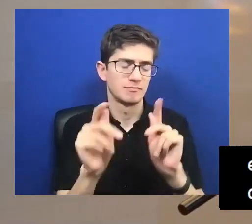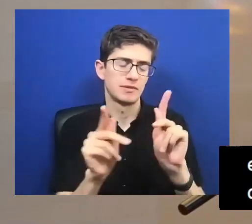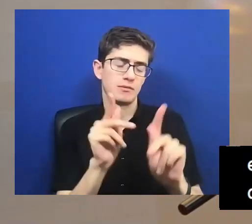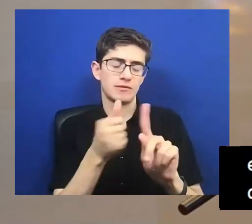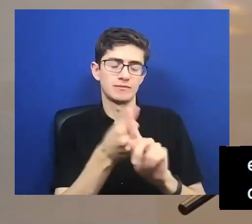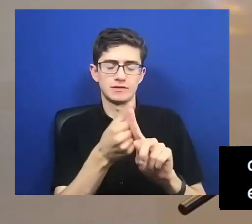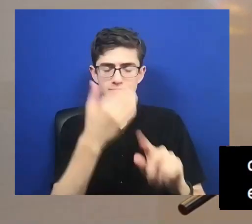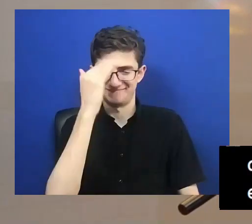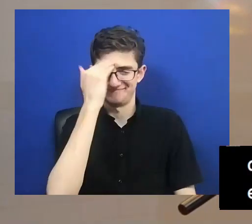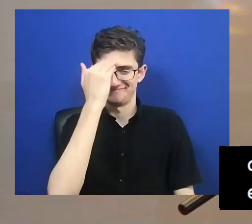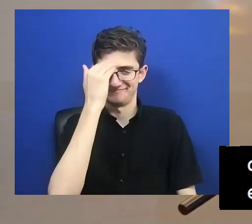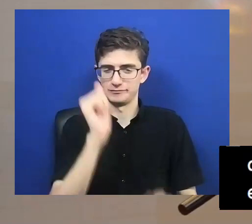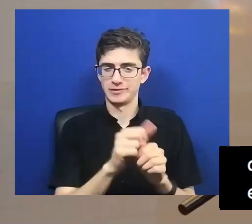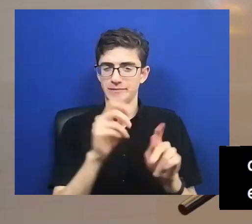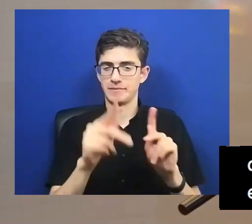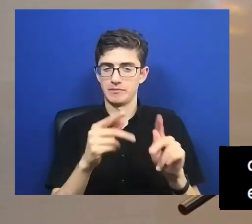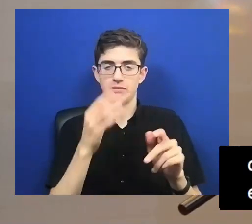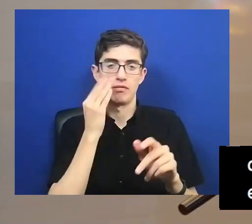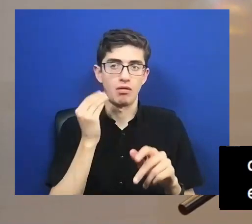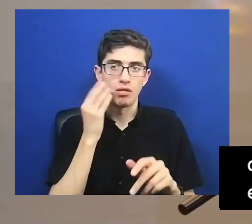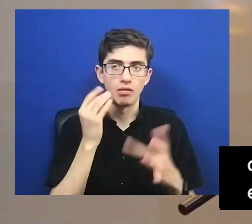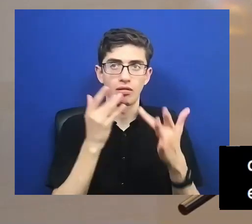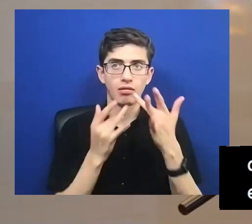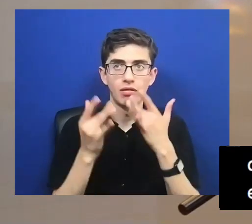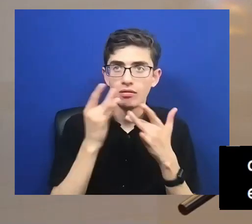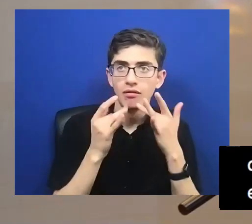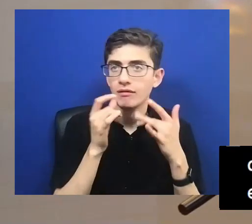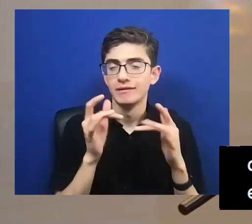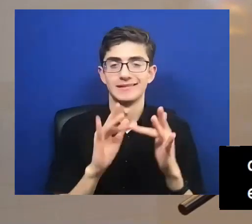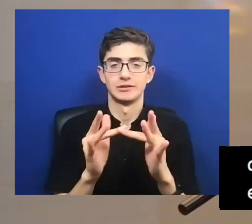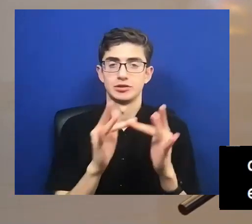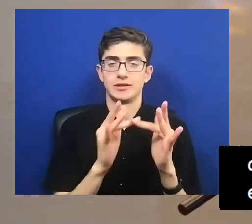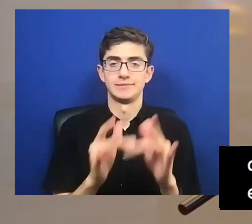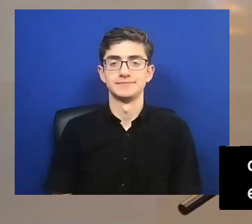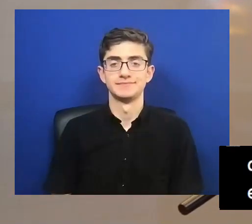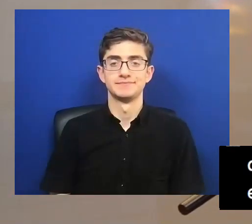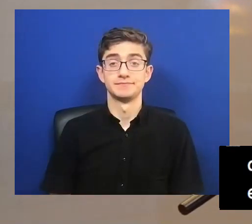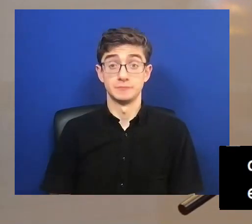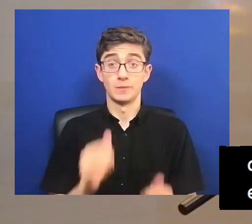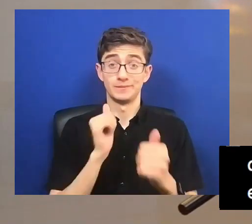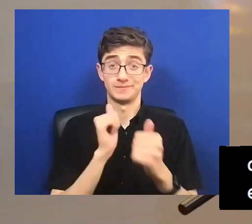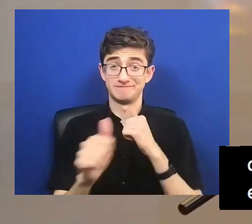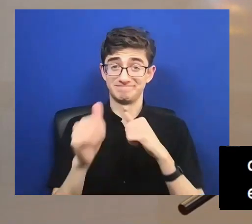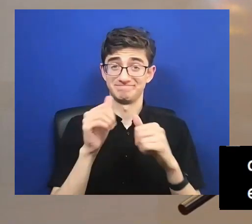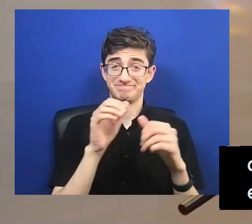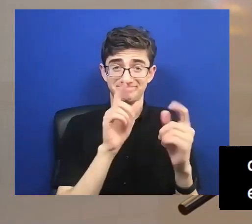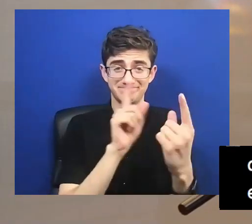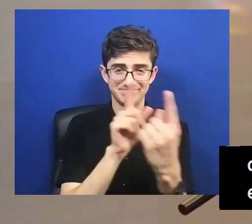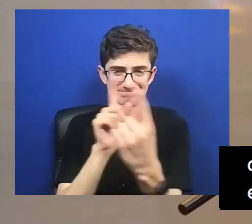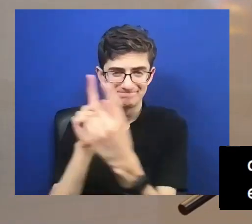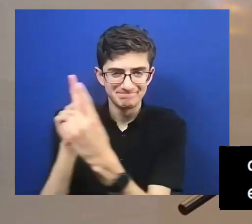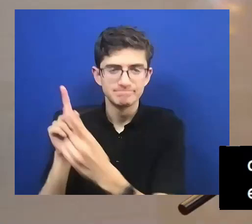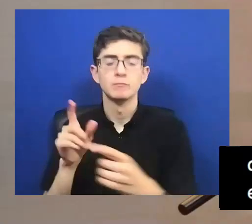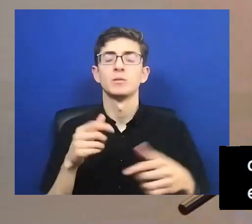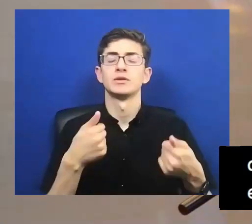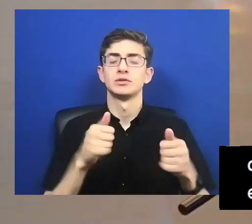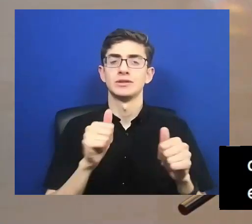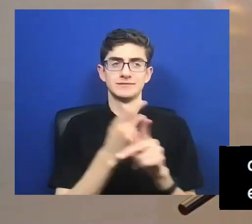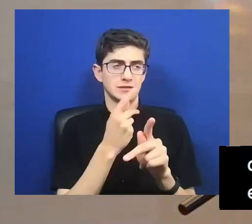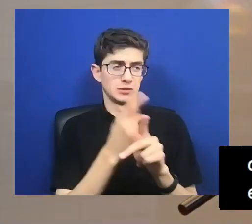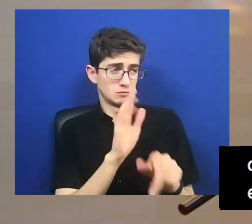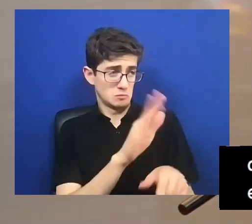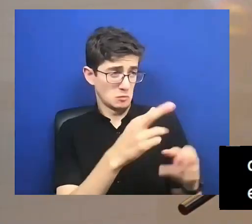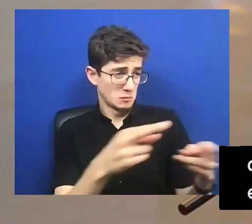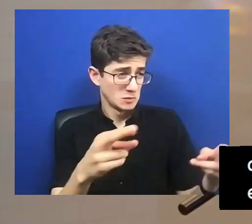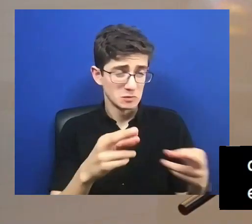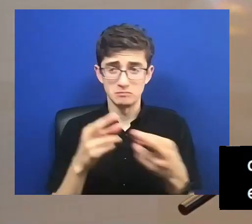event, we took a deeper dive into the barriers of internet access and the resources and opportunities available to address